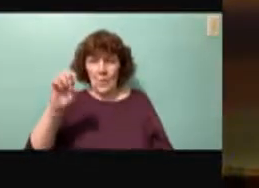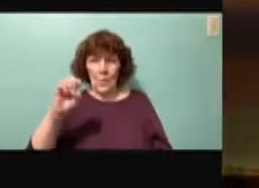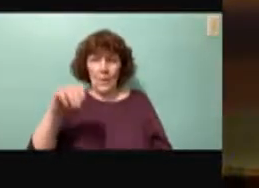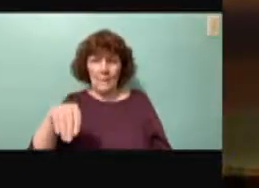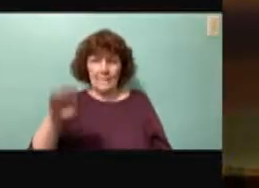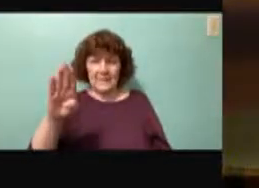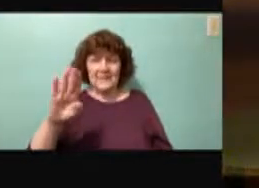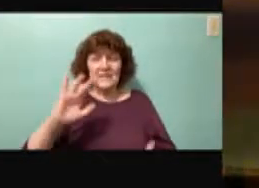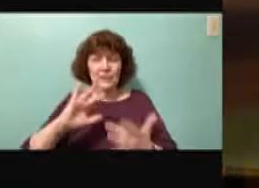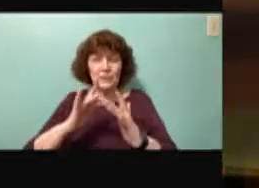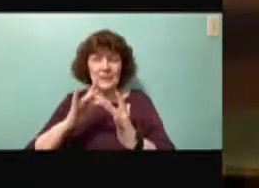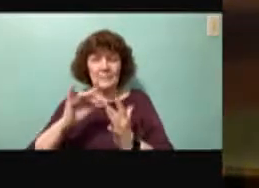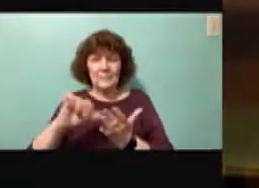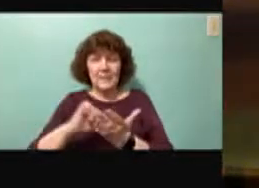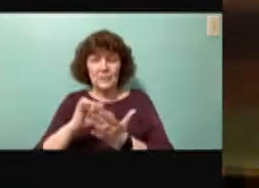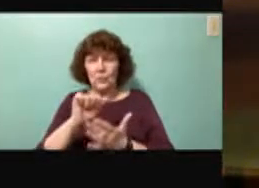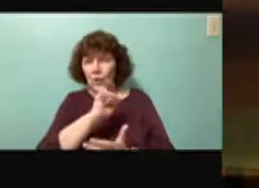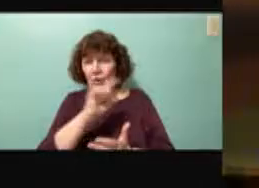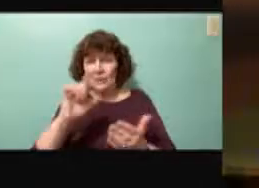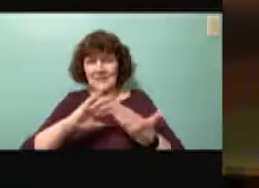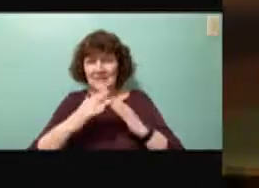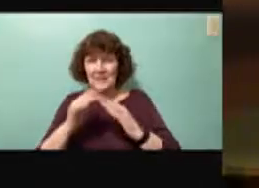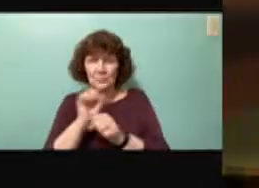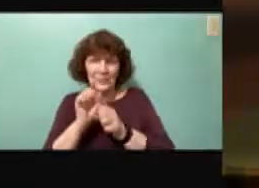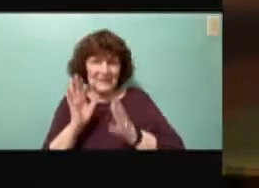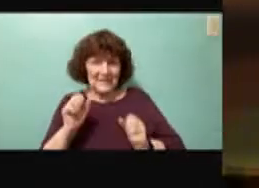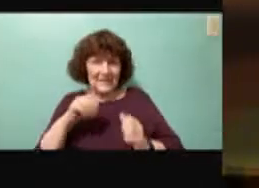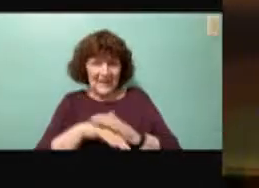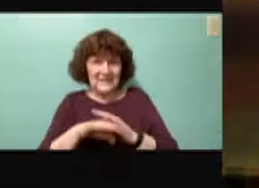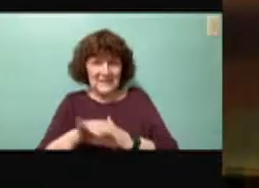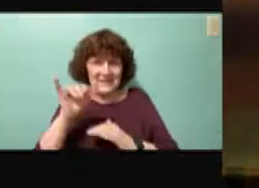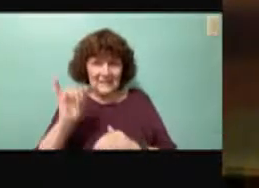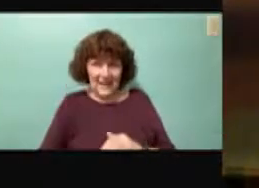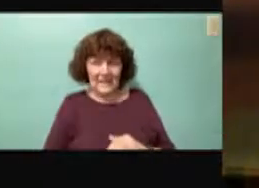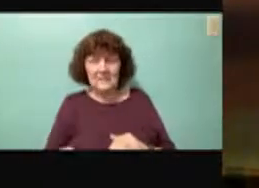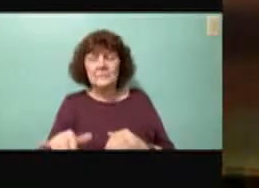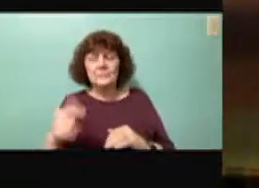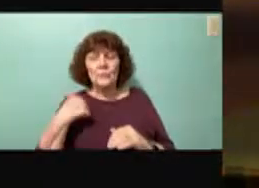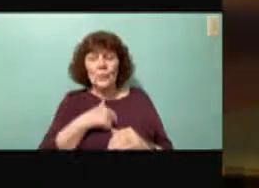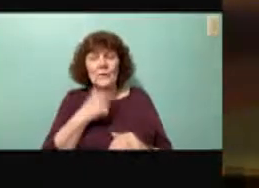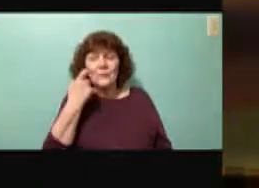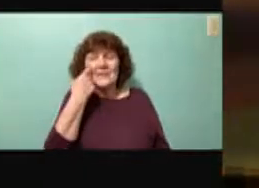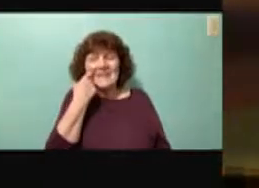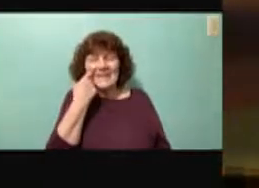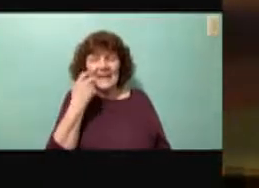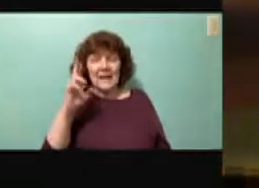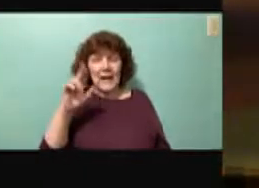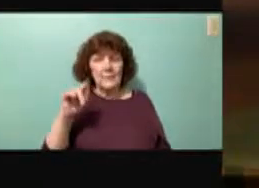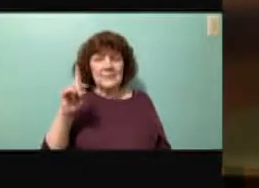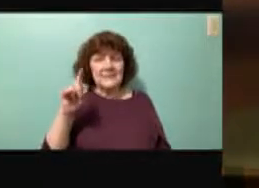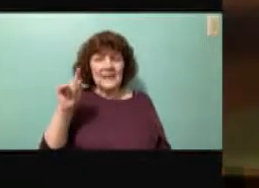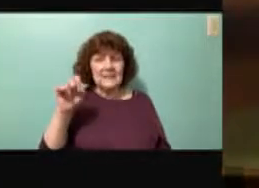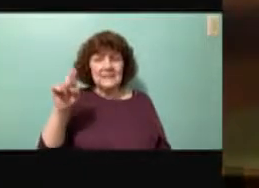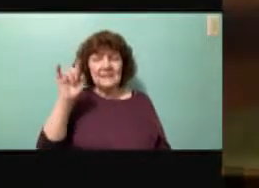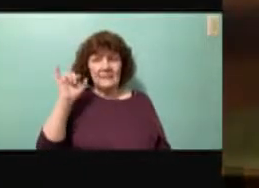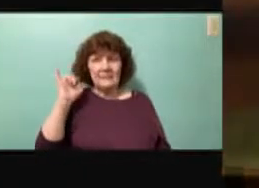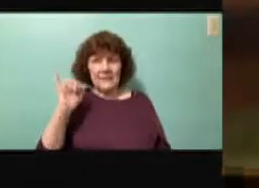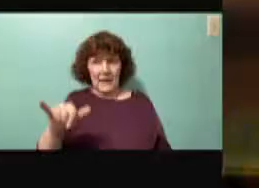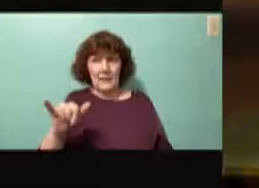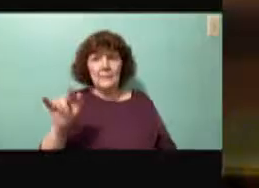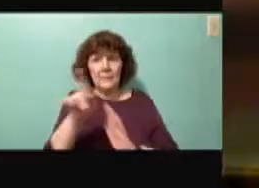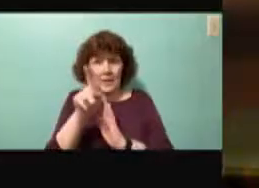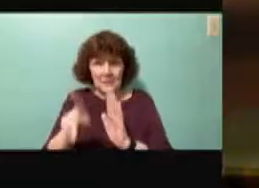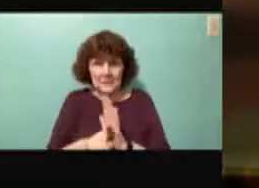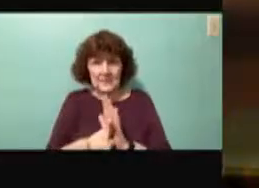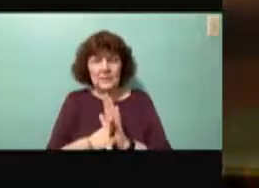employees have access to and filed with the city clerk. And we have recently updated that policy to